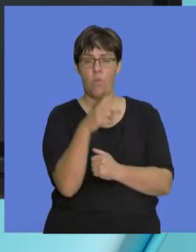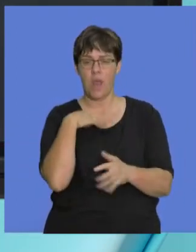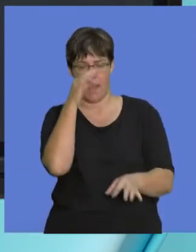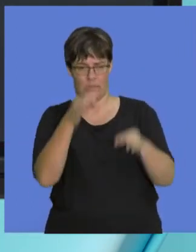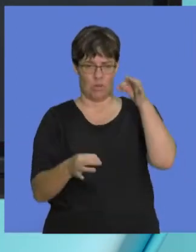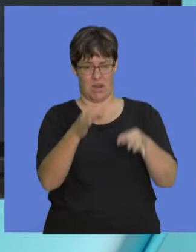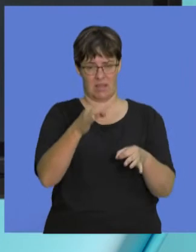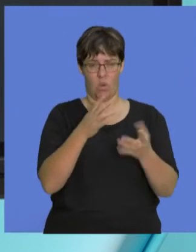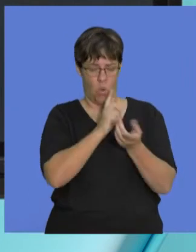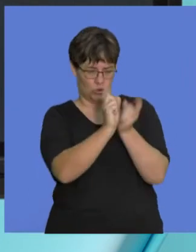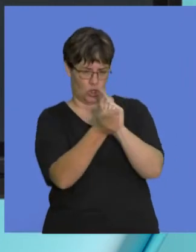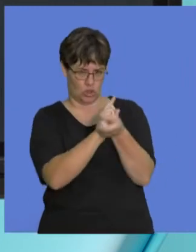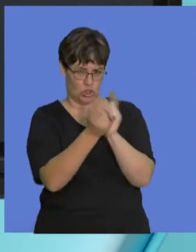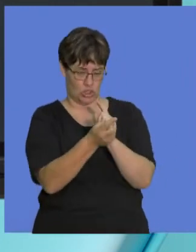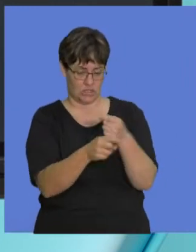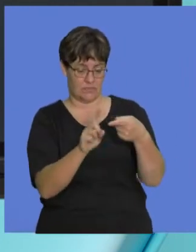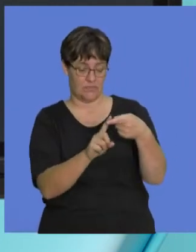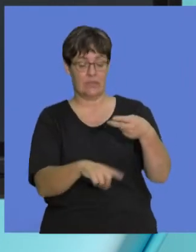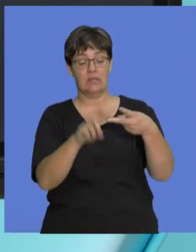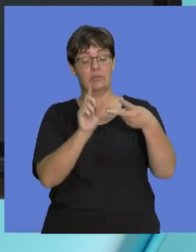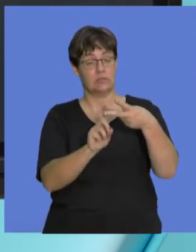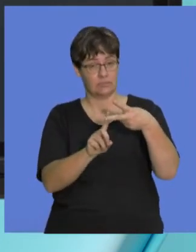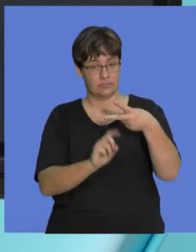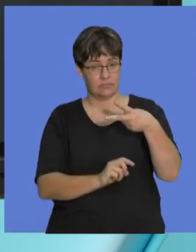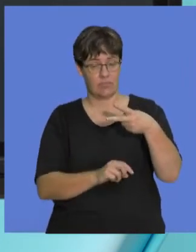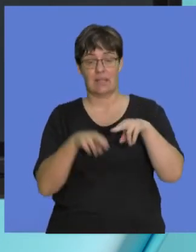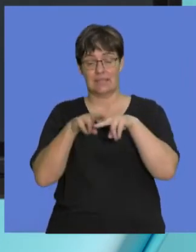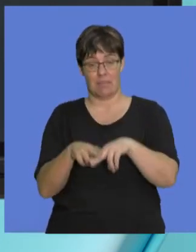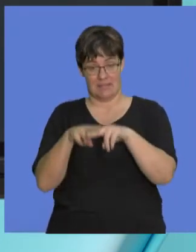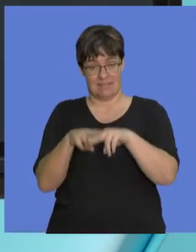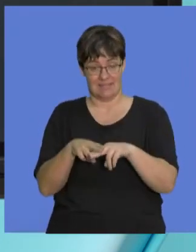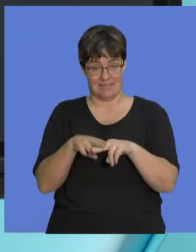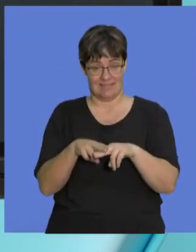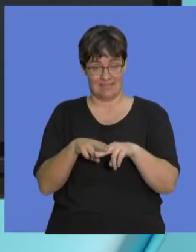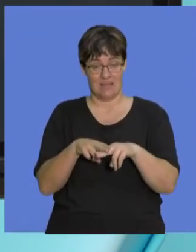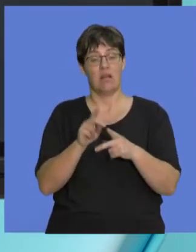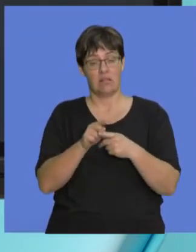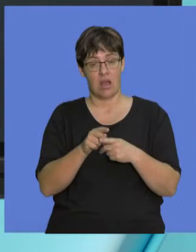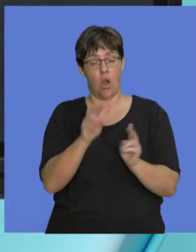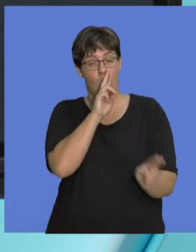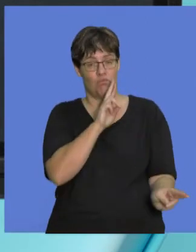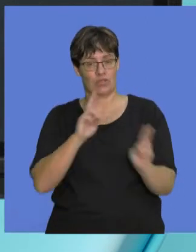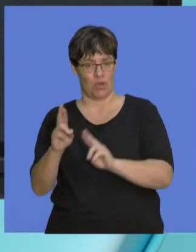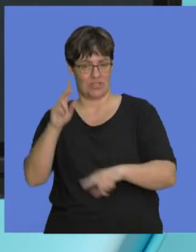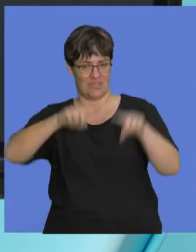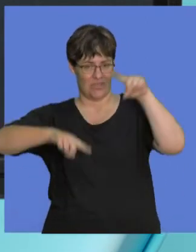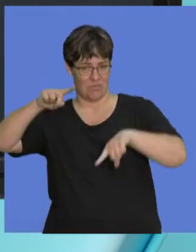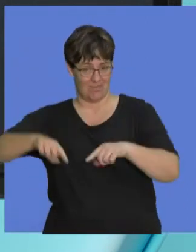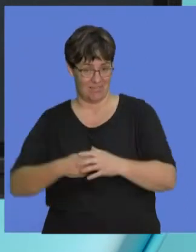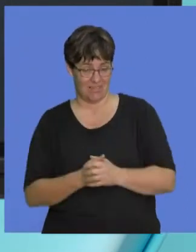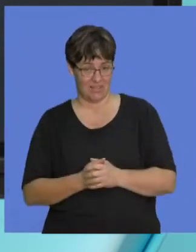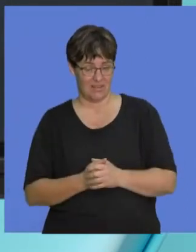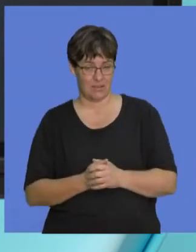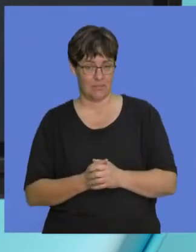were manipulating or changing, right? And then we've got the dependent, which is the response variable. So